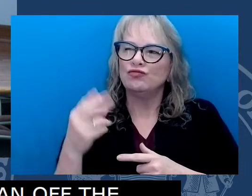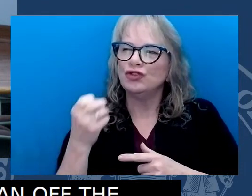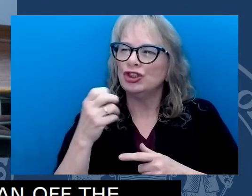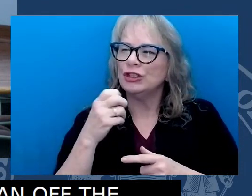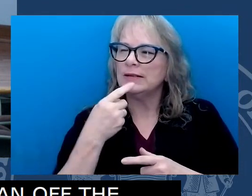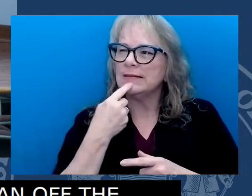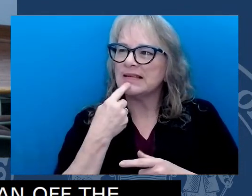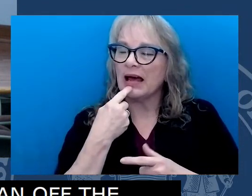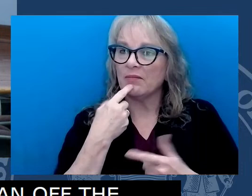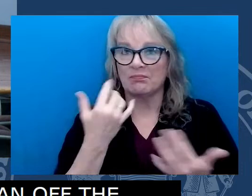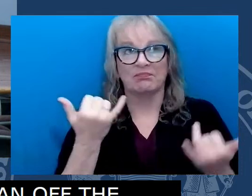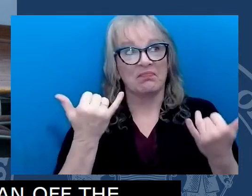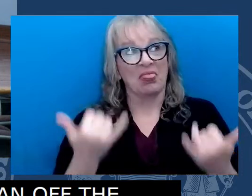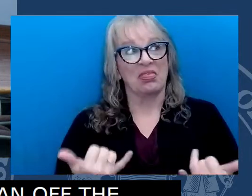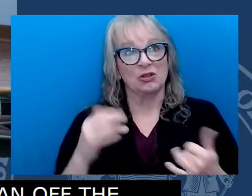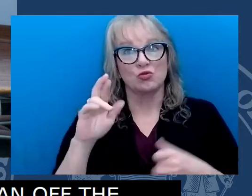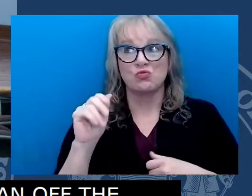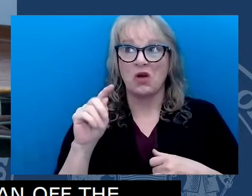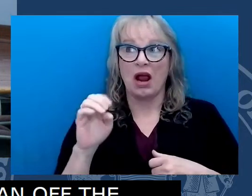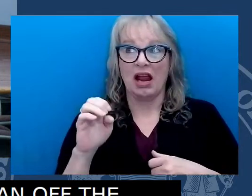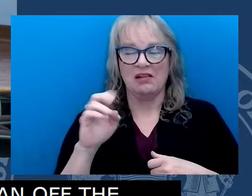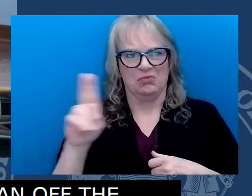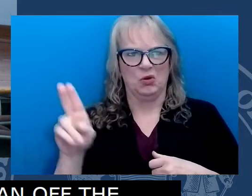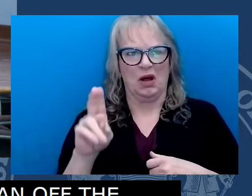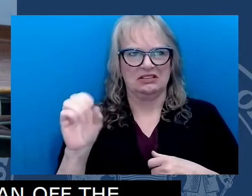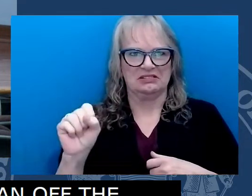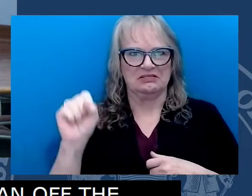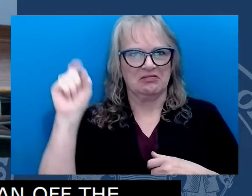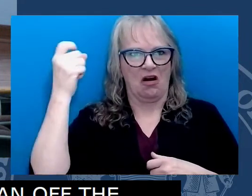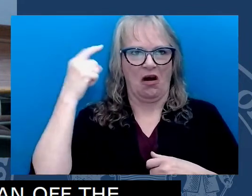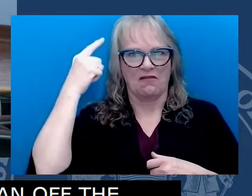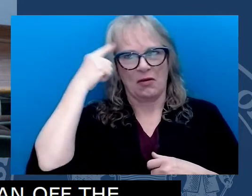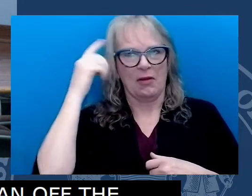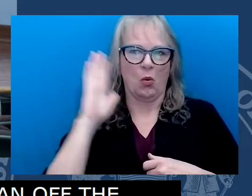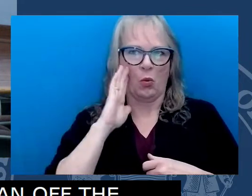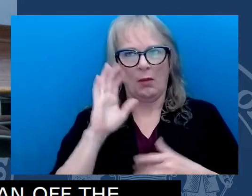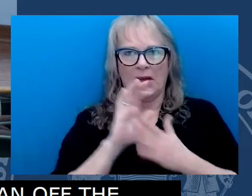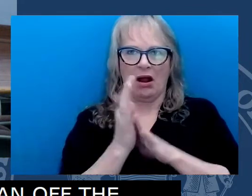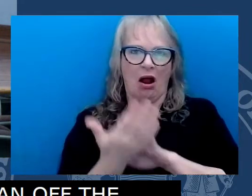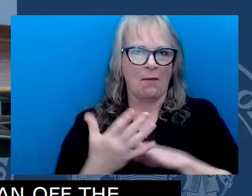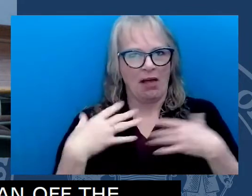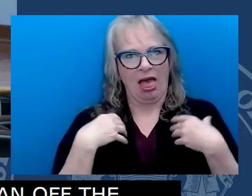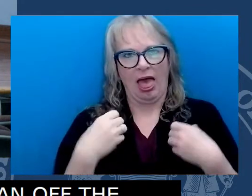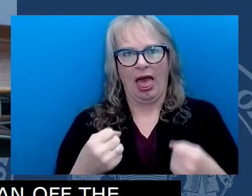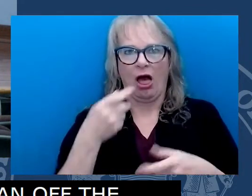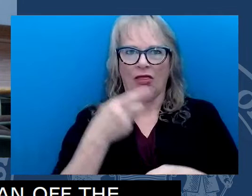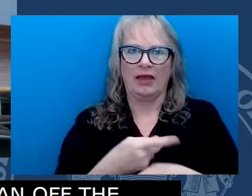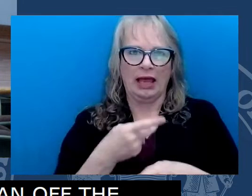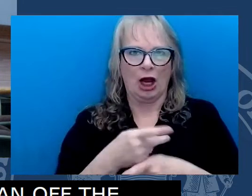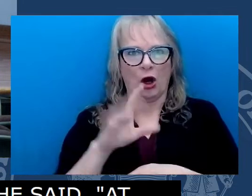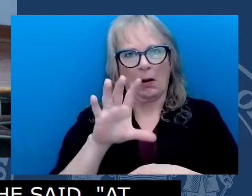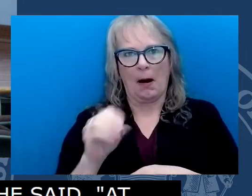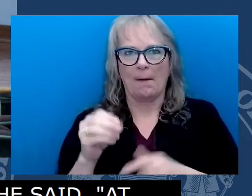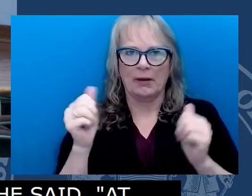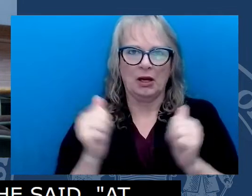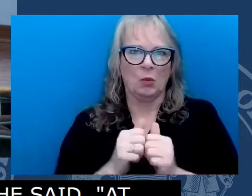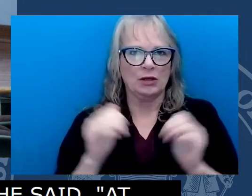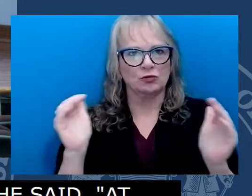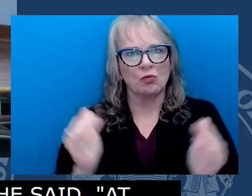this rate, the United States government will be a healthcare company with an army, a small